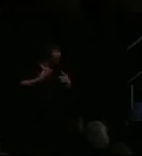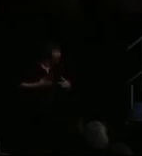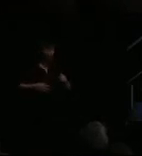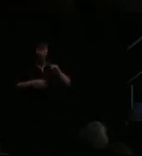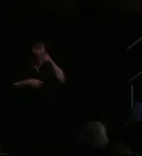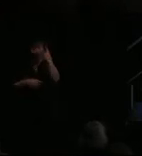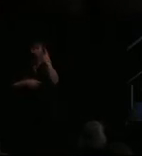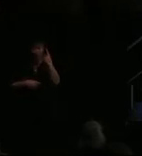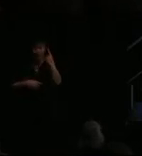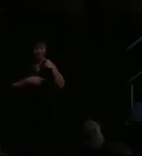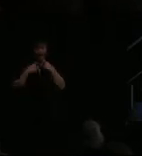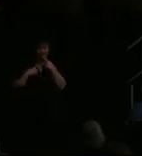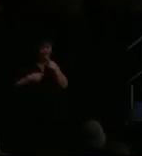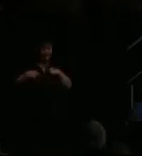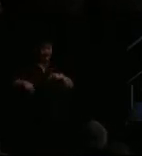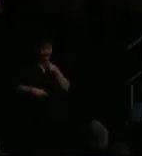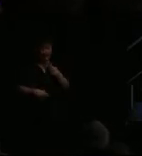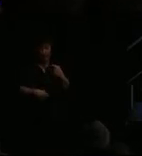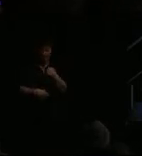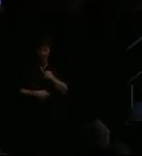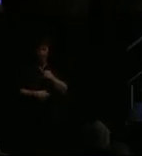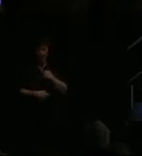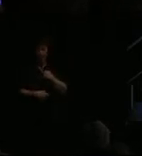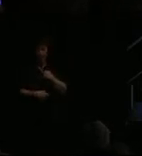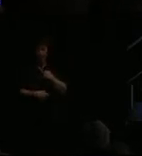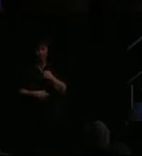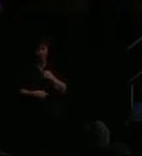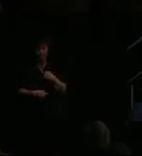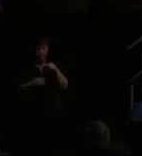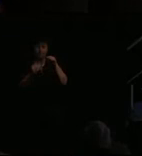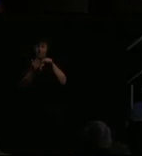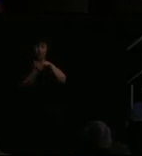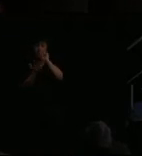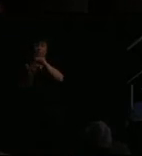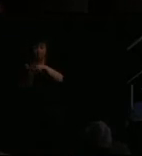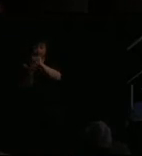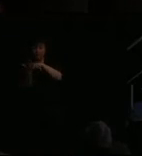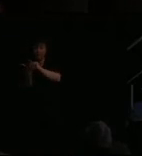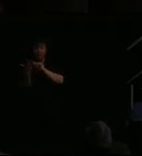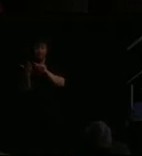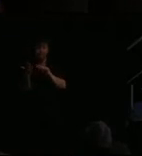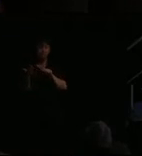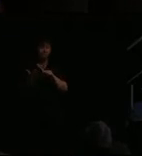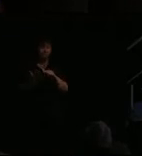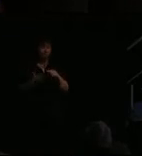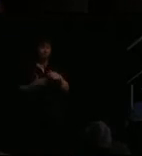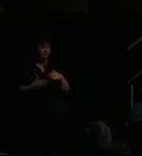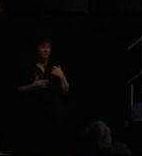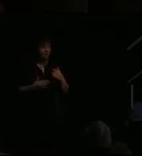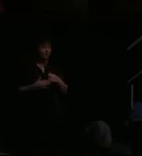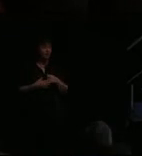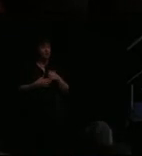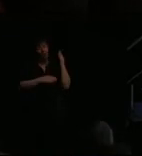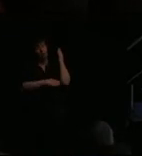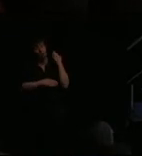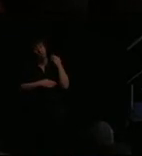First of all, let me say, for me, this was just a ticked box. I've always, all my life, wanted to go on a